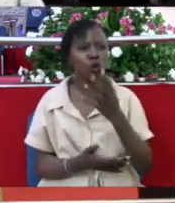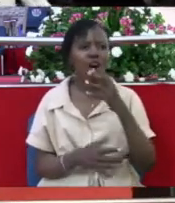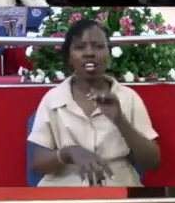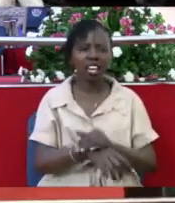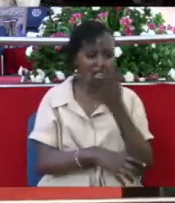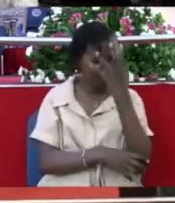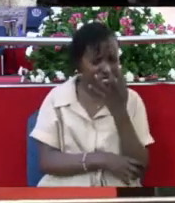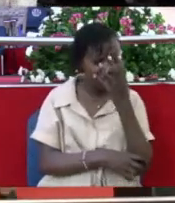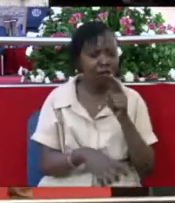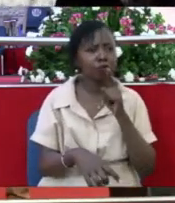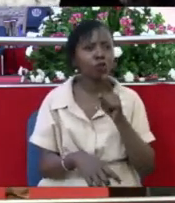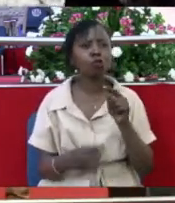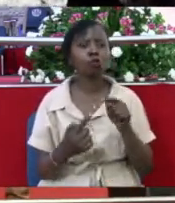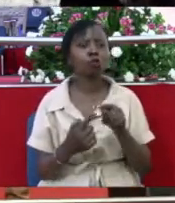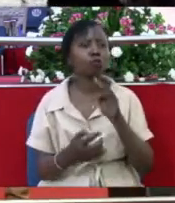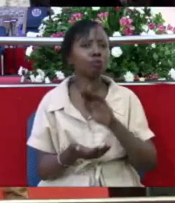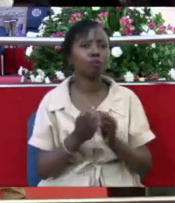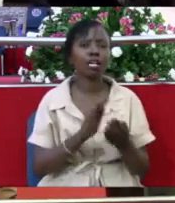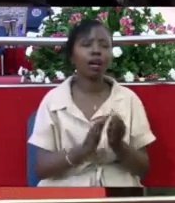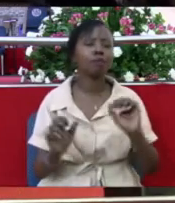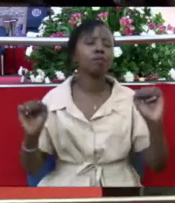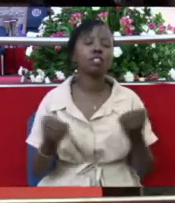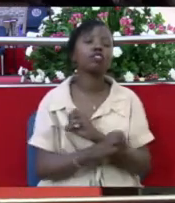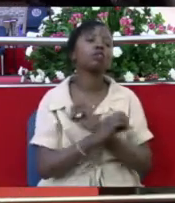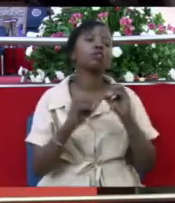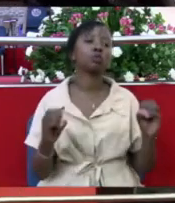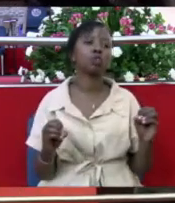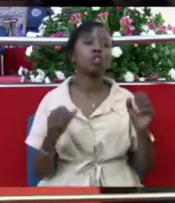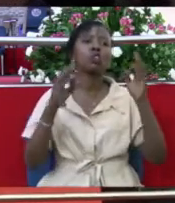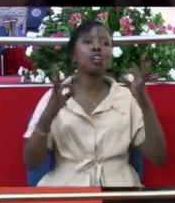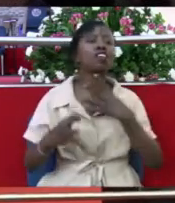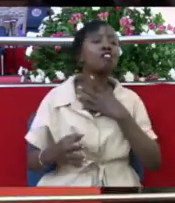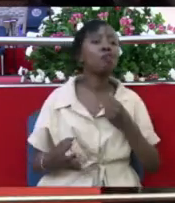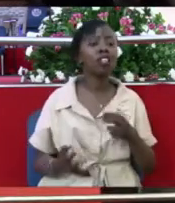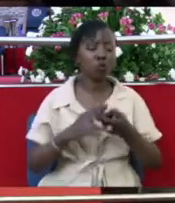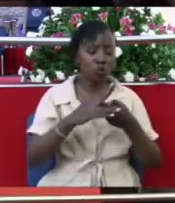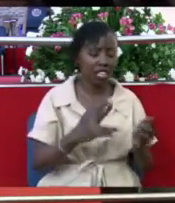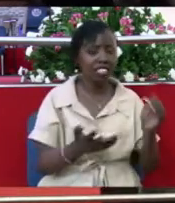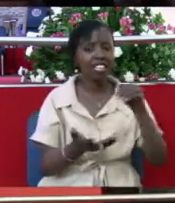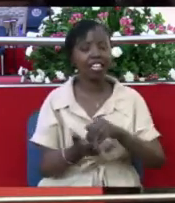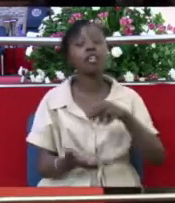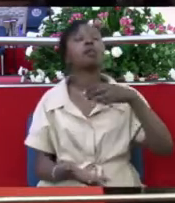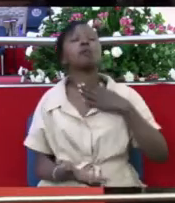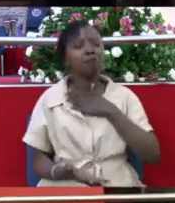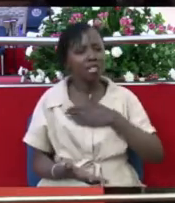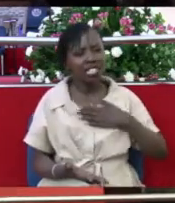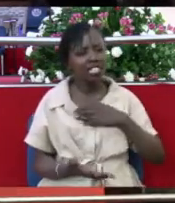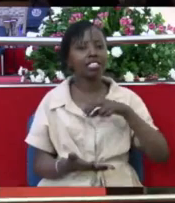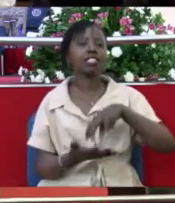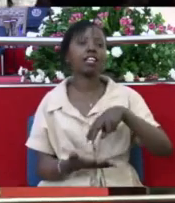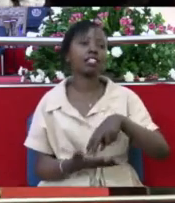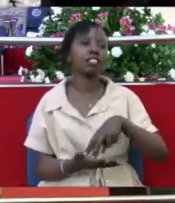You're here, you're saying, I need a restart. Stand up on your feet. We are not fearing man. We are not